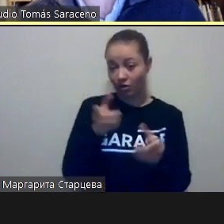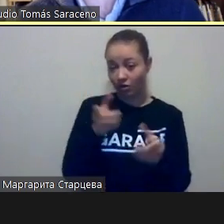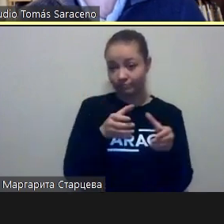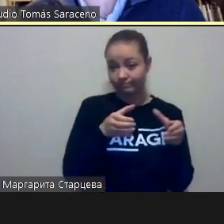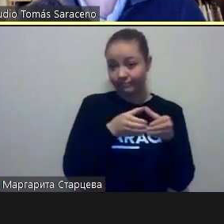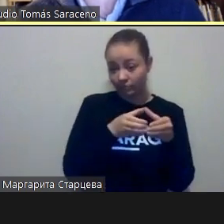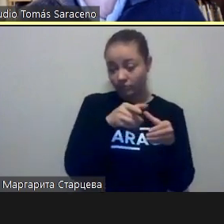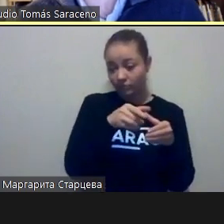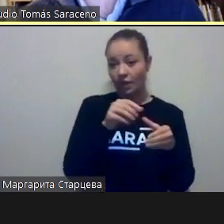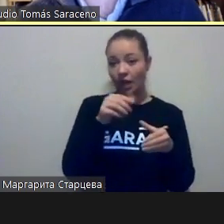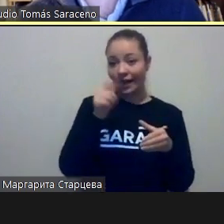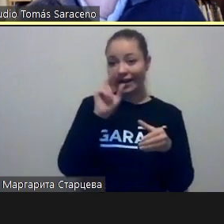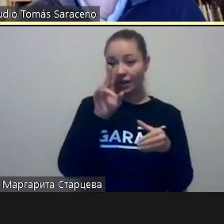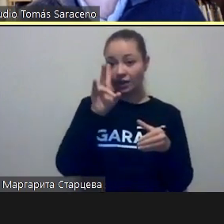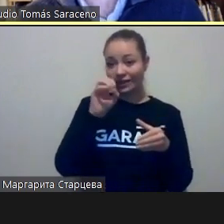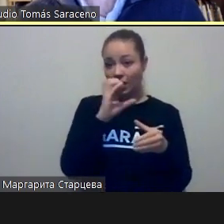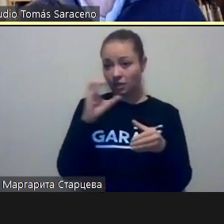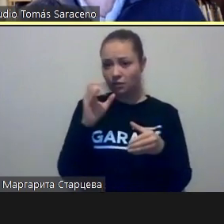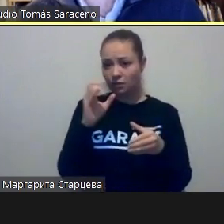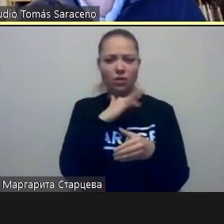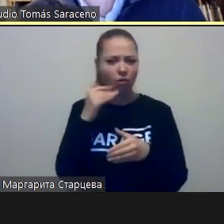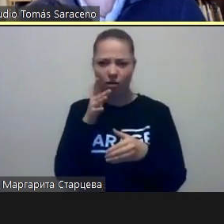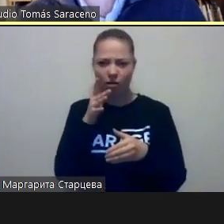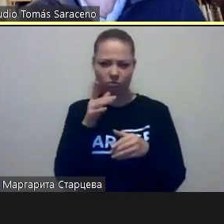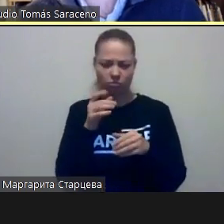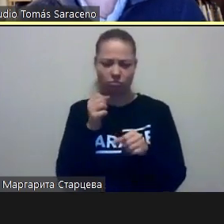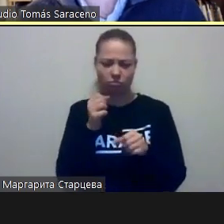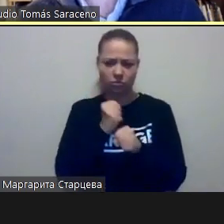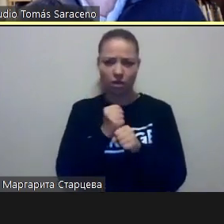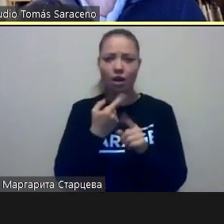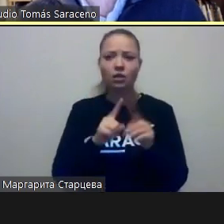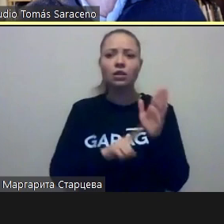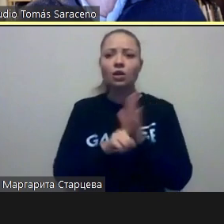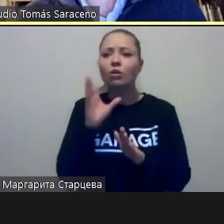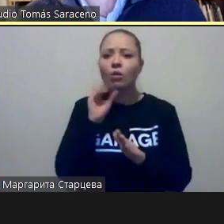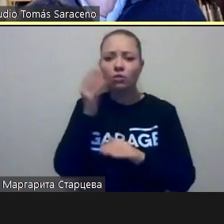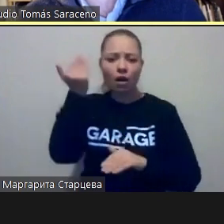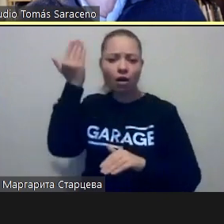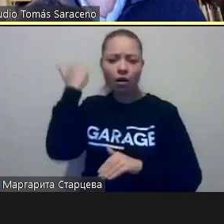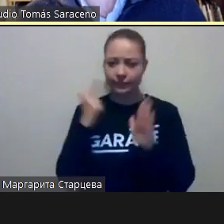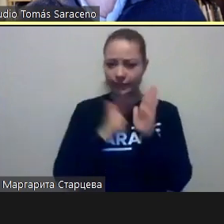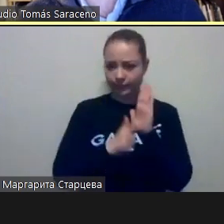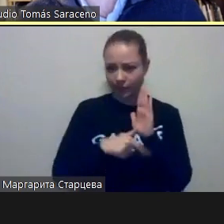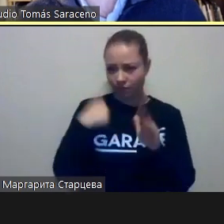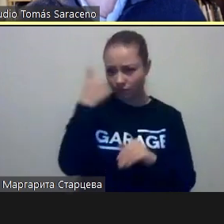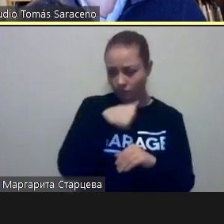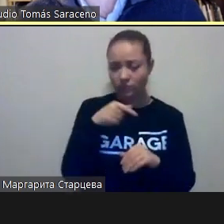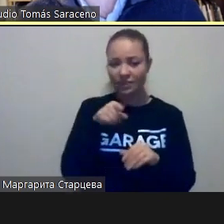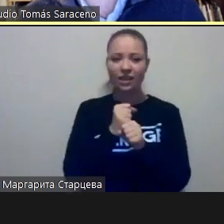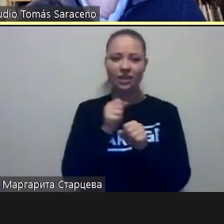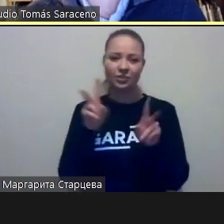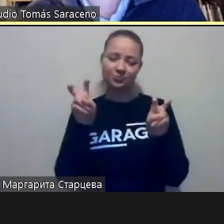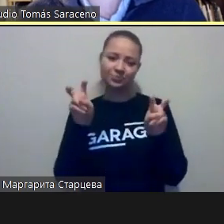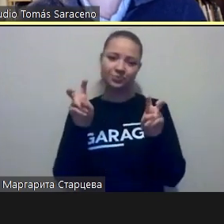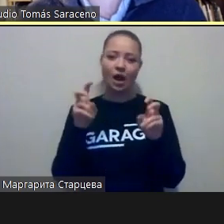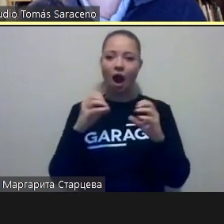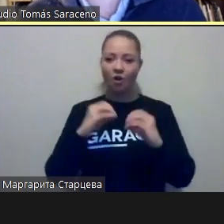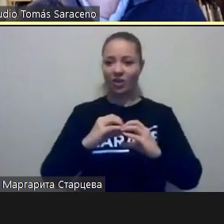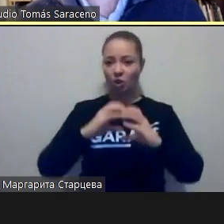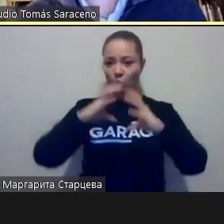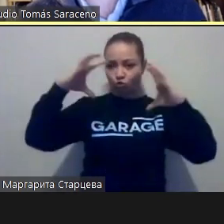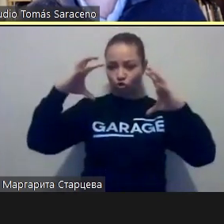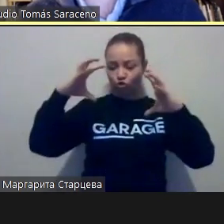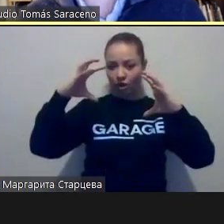around the 70s on a type of balloon that it will be able to fly also during the night.